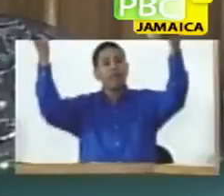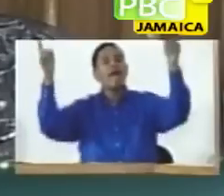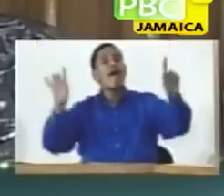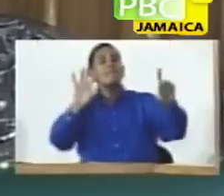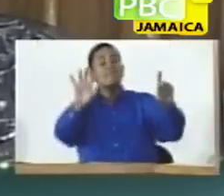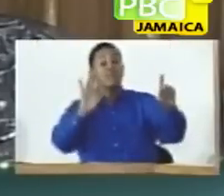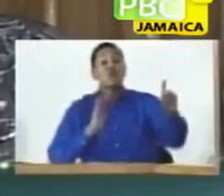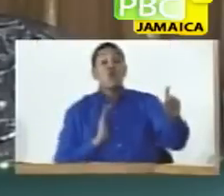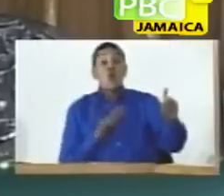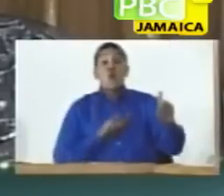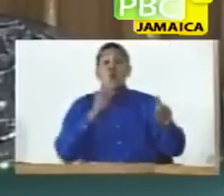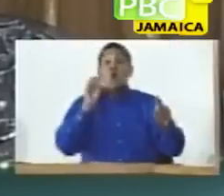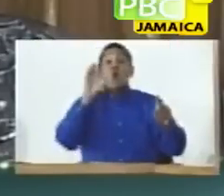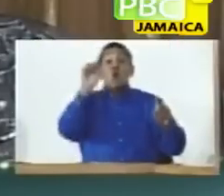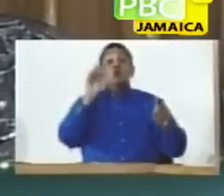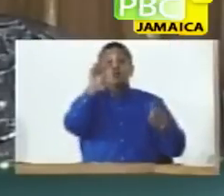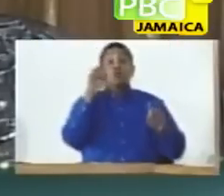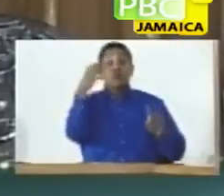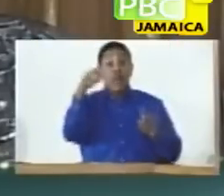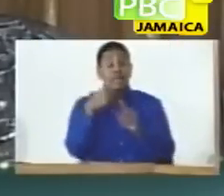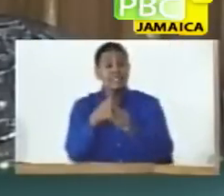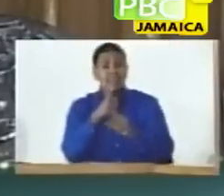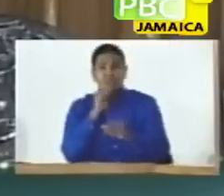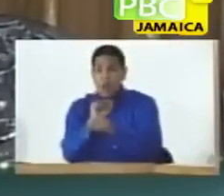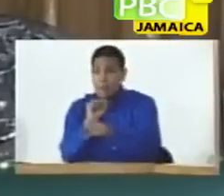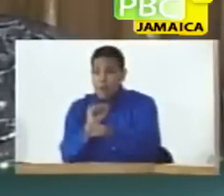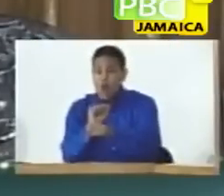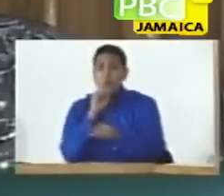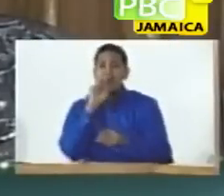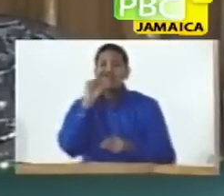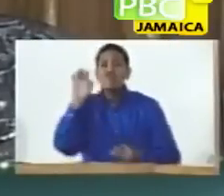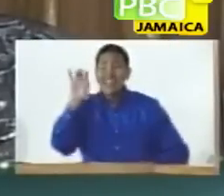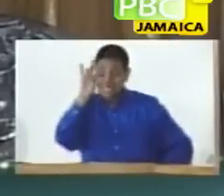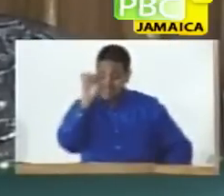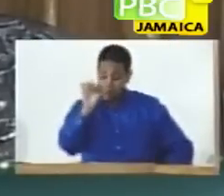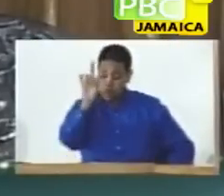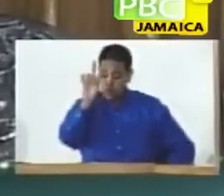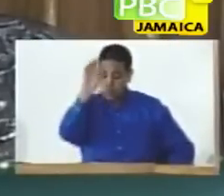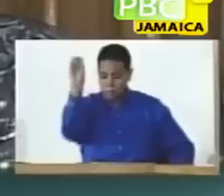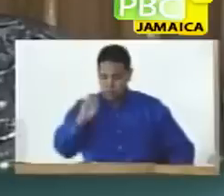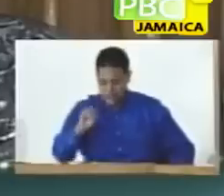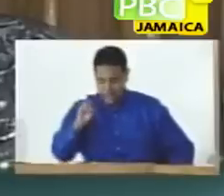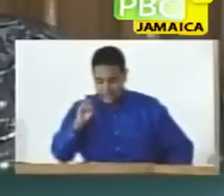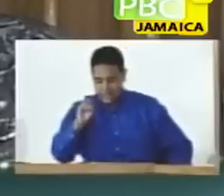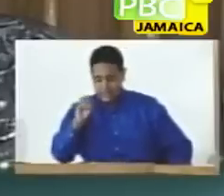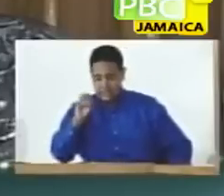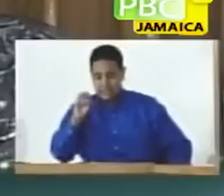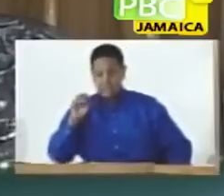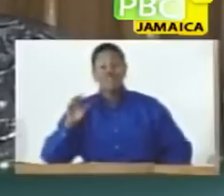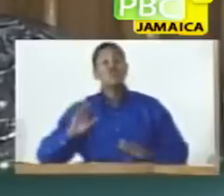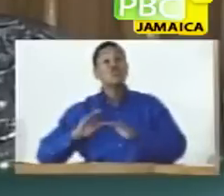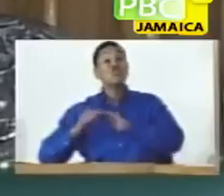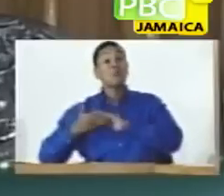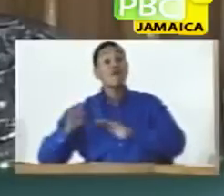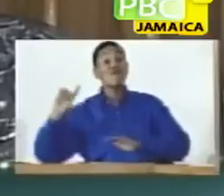Our October 2019 unemployment rate of 7.2% is the